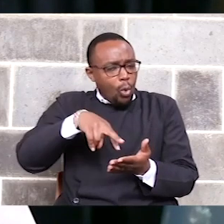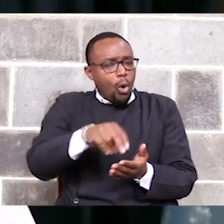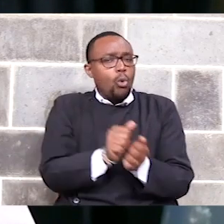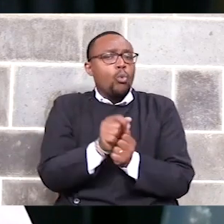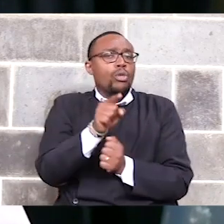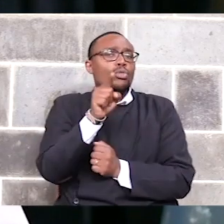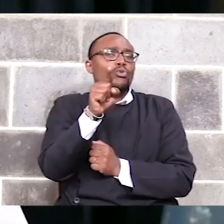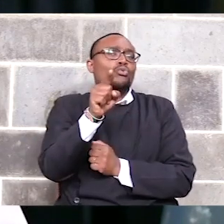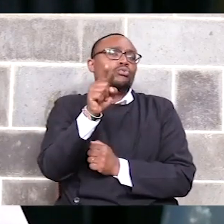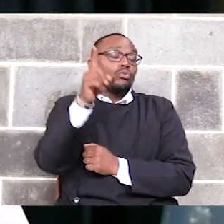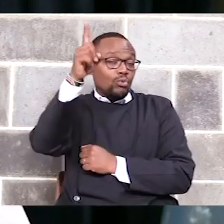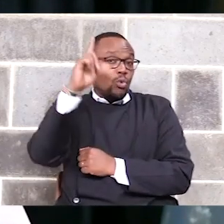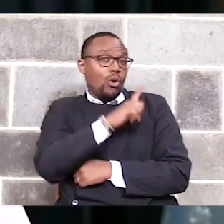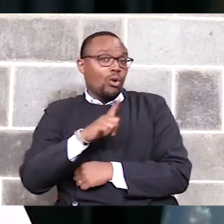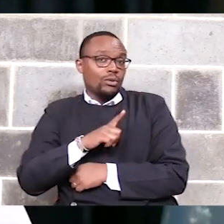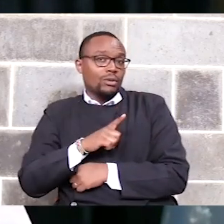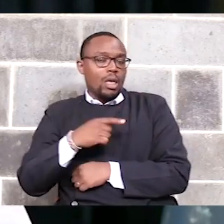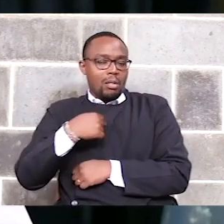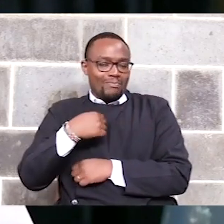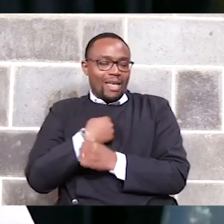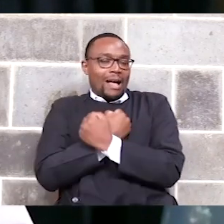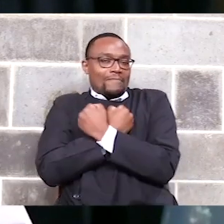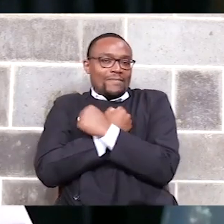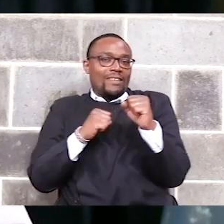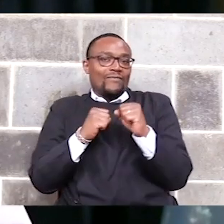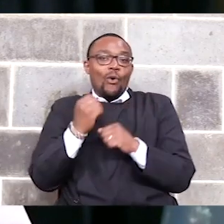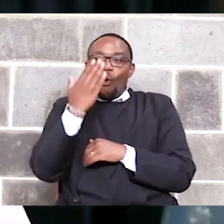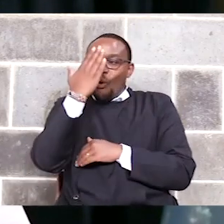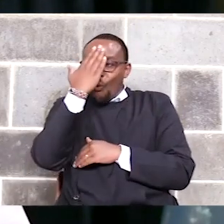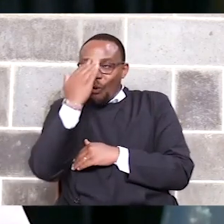I'm born again. Thank you for you came to save me.